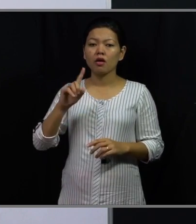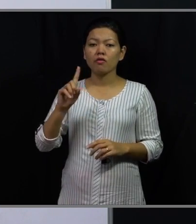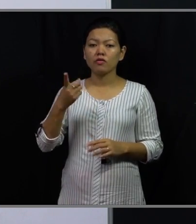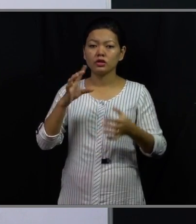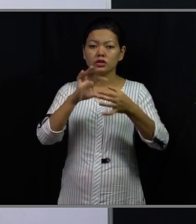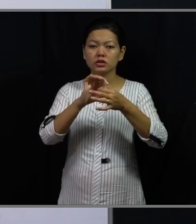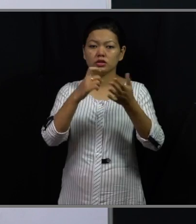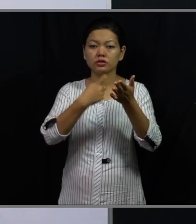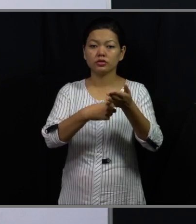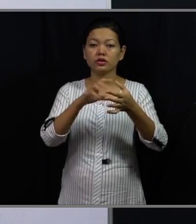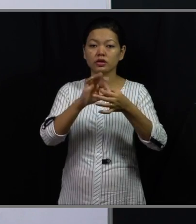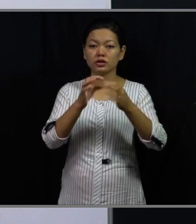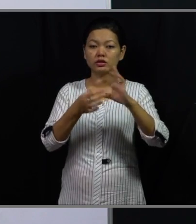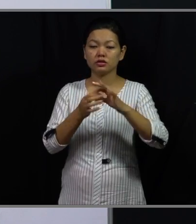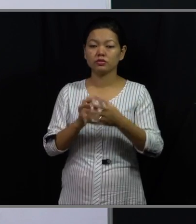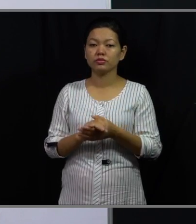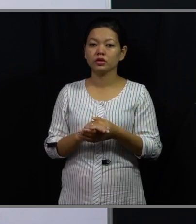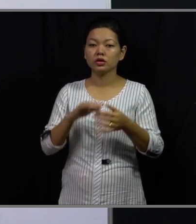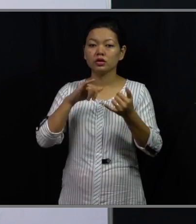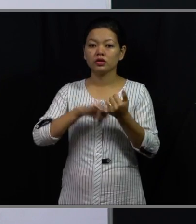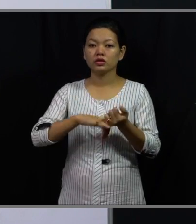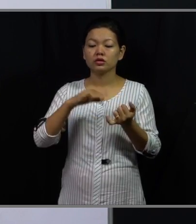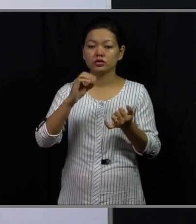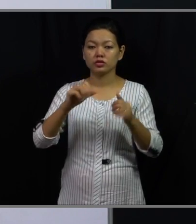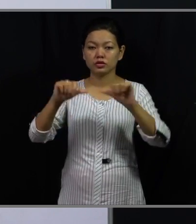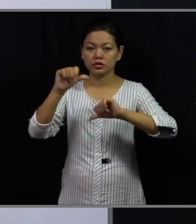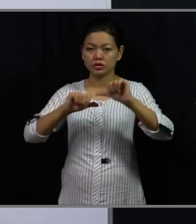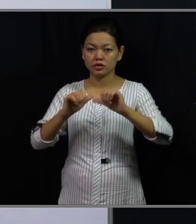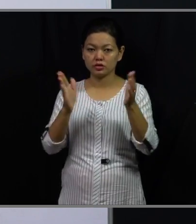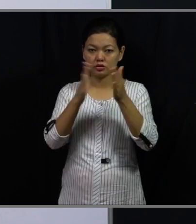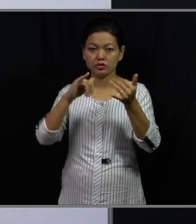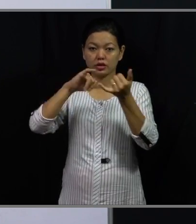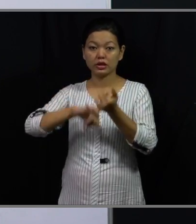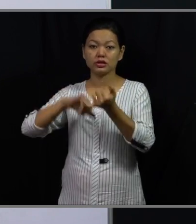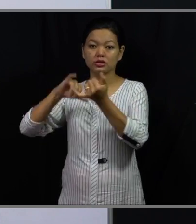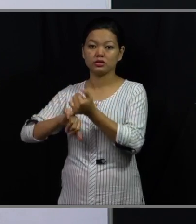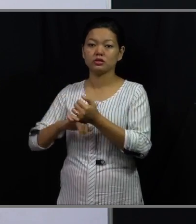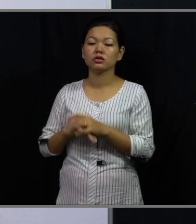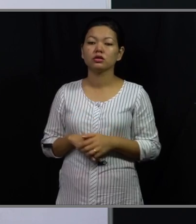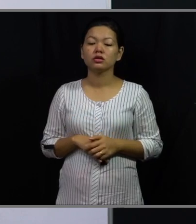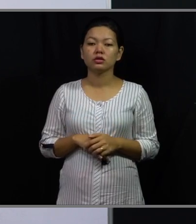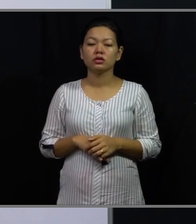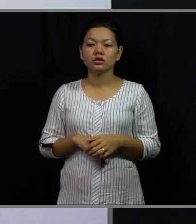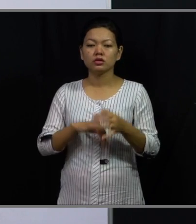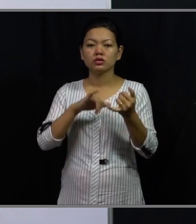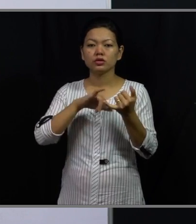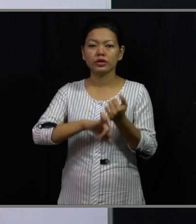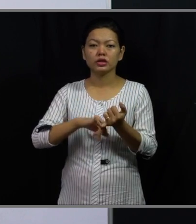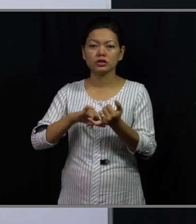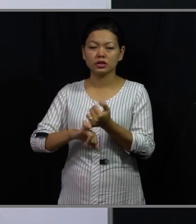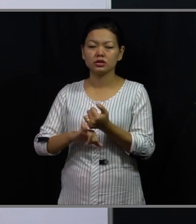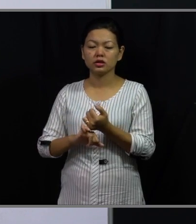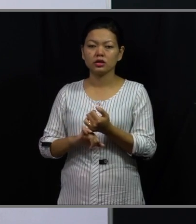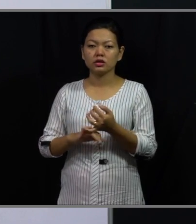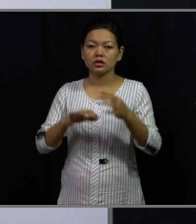with sociology is sociology and history. We will be discussing about the sociology and